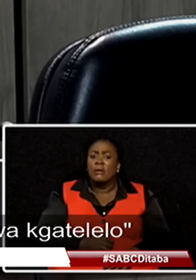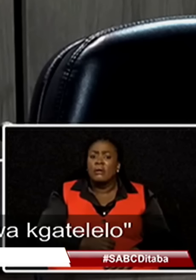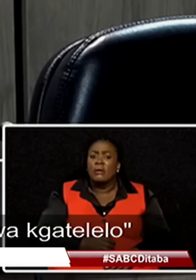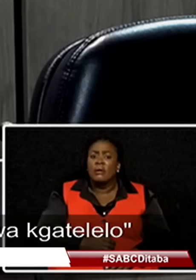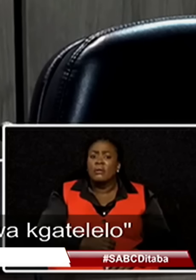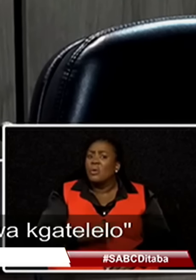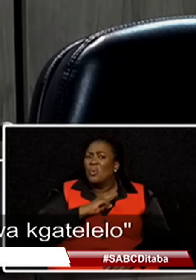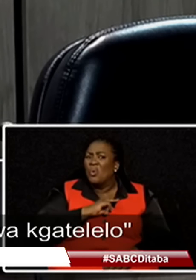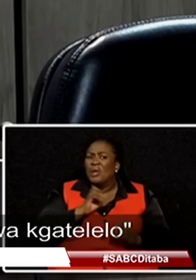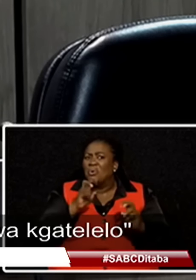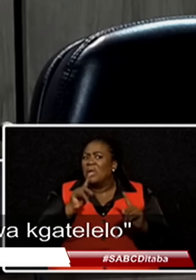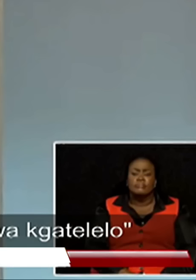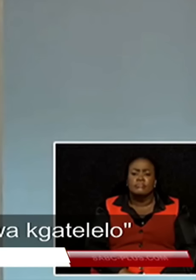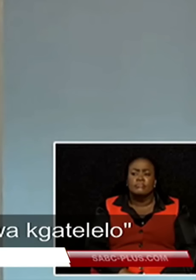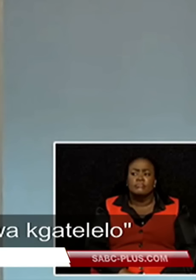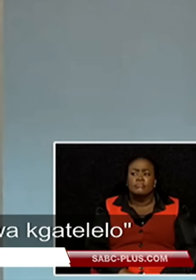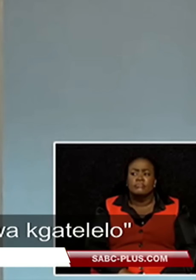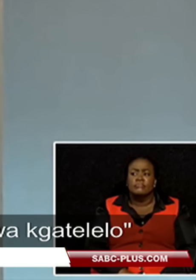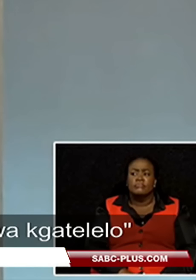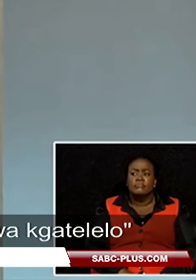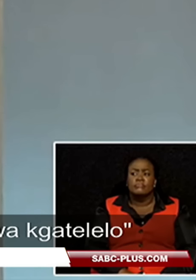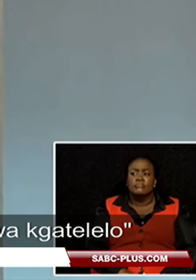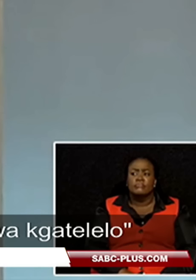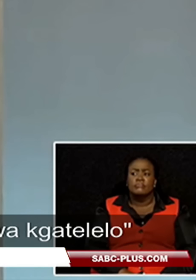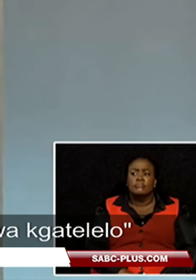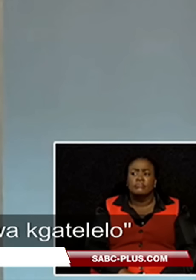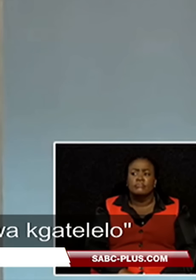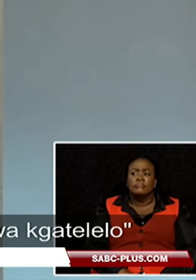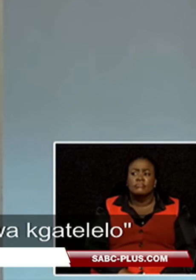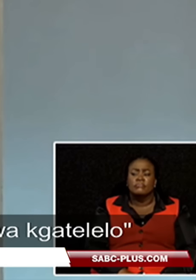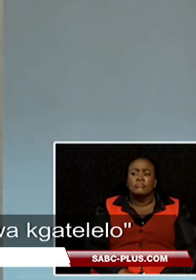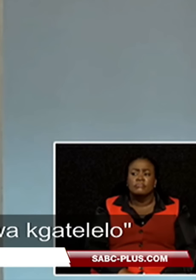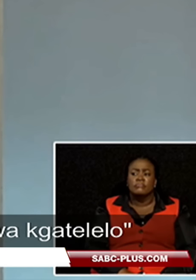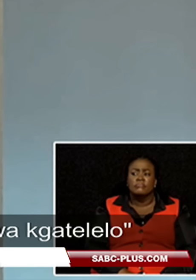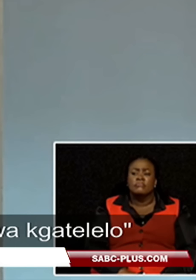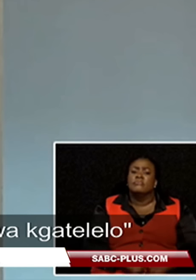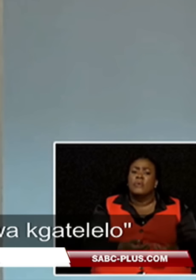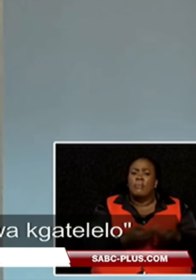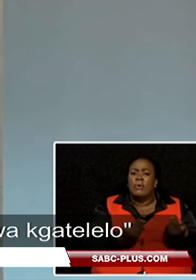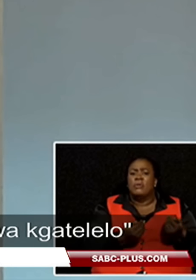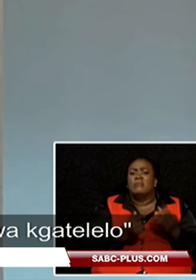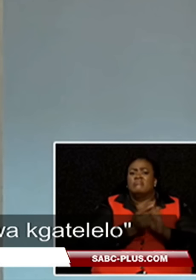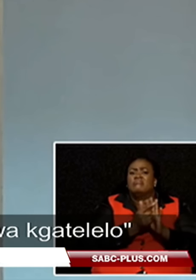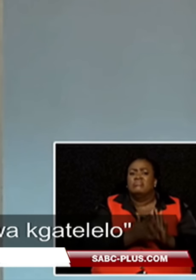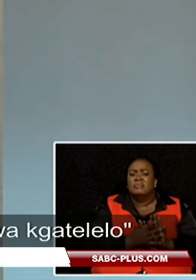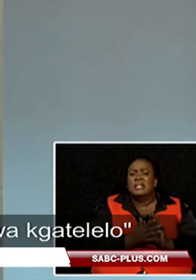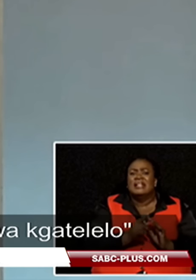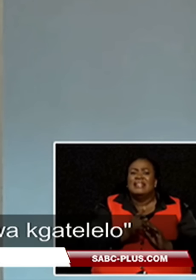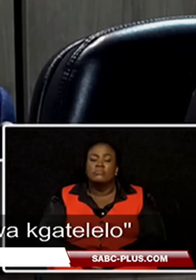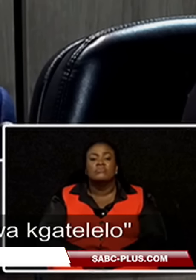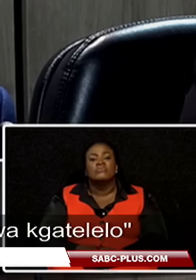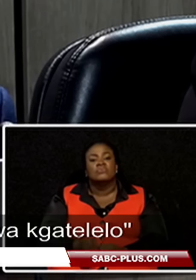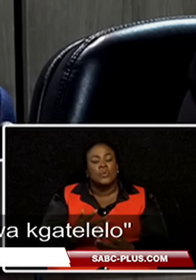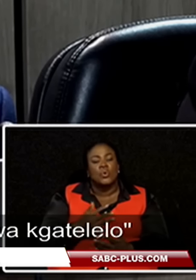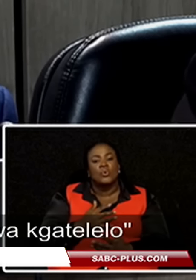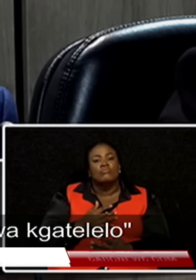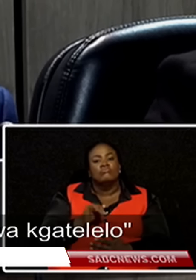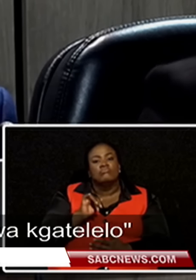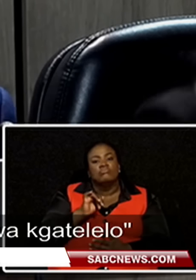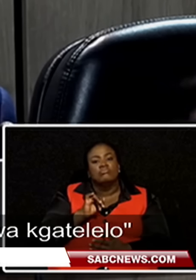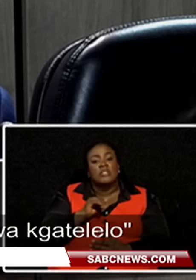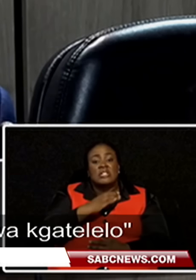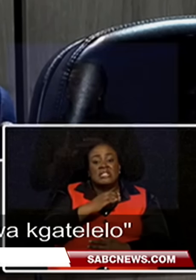Why are you not okay with it? Well, apartheid prosecutor has a bad connotation. Ifela Masuku